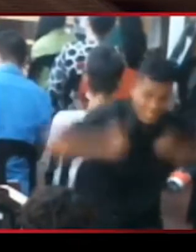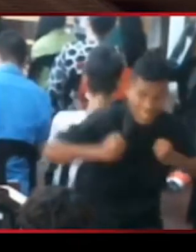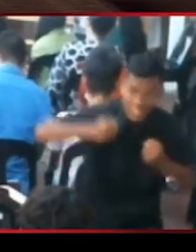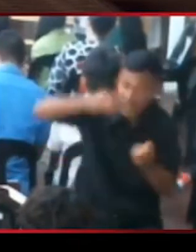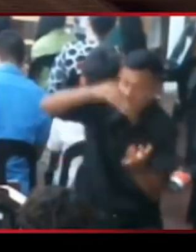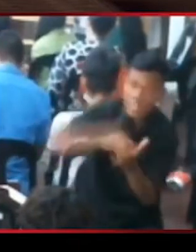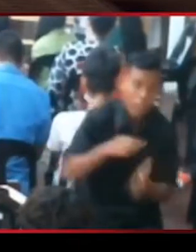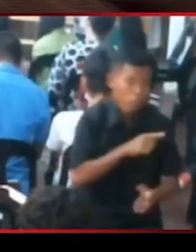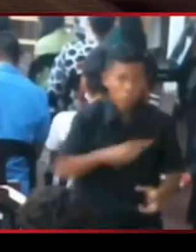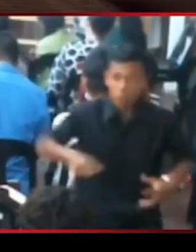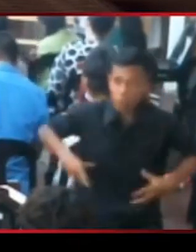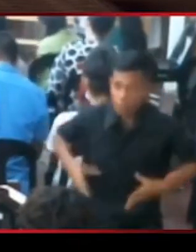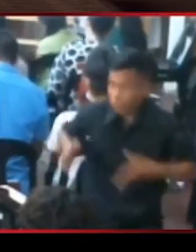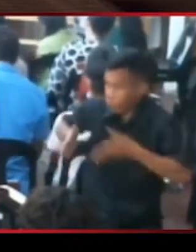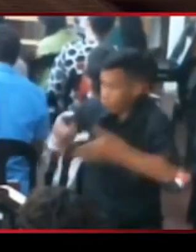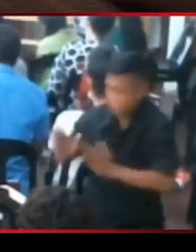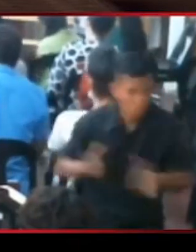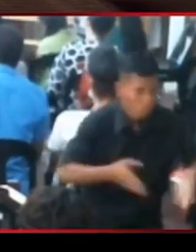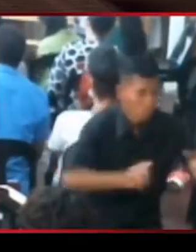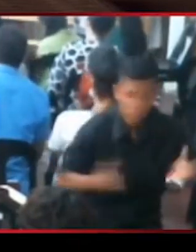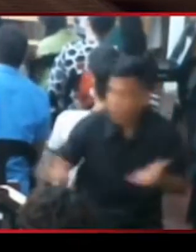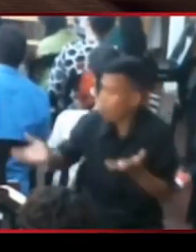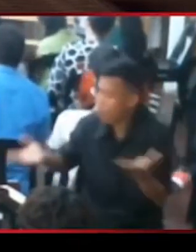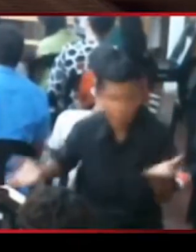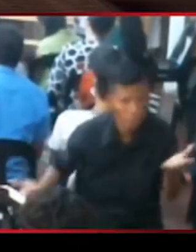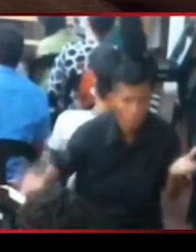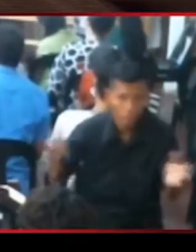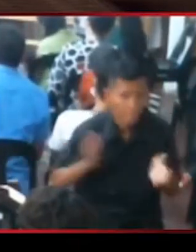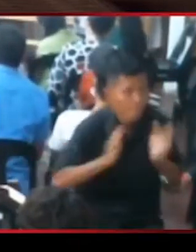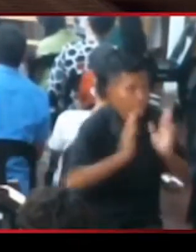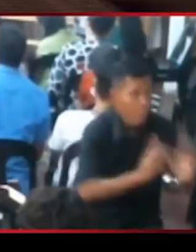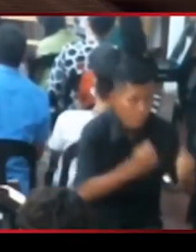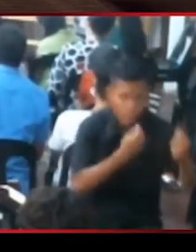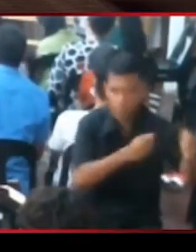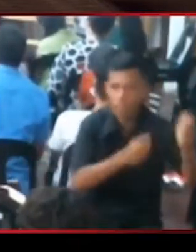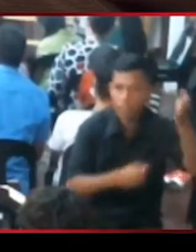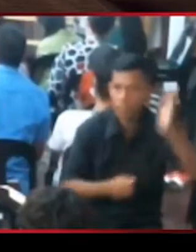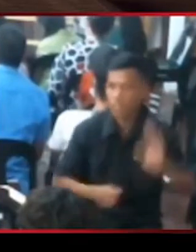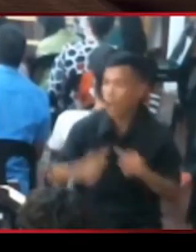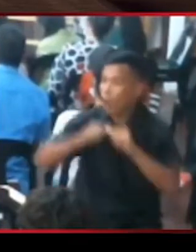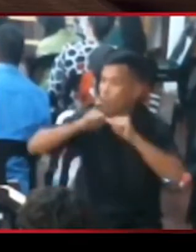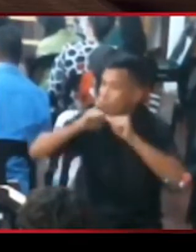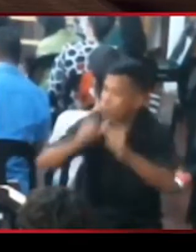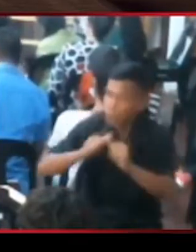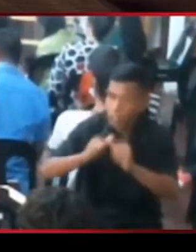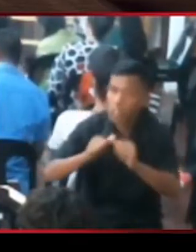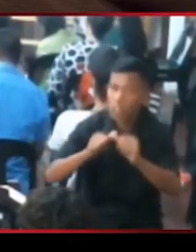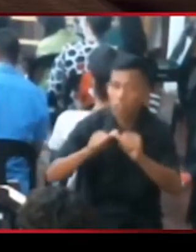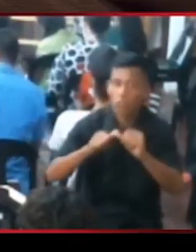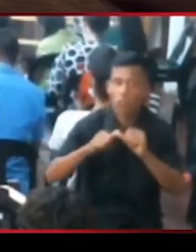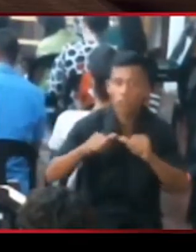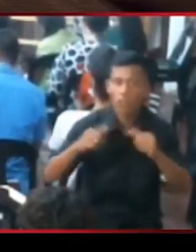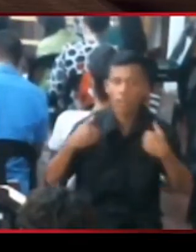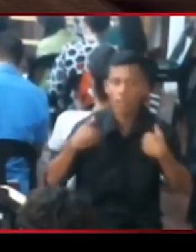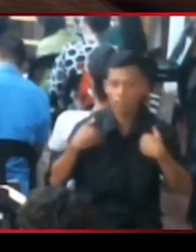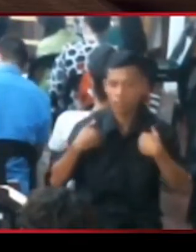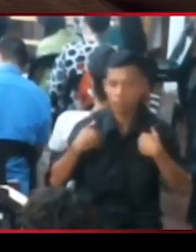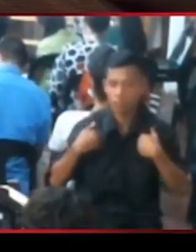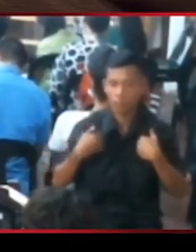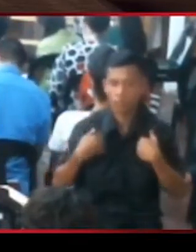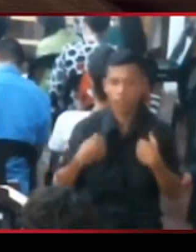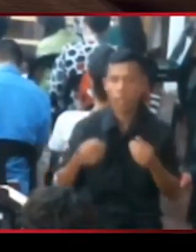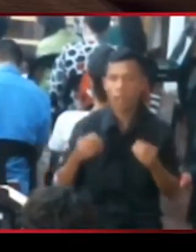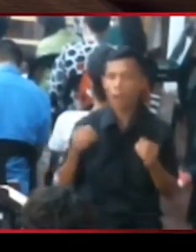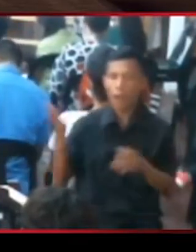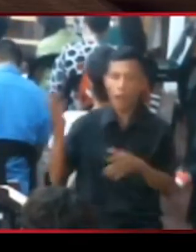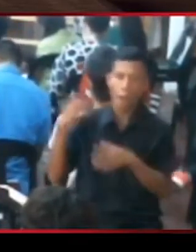Whoso looketh into the perfect law of liberty and continue therein. My former